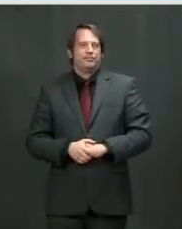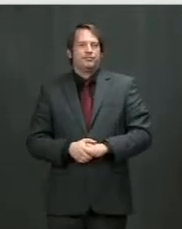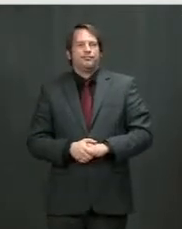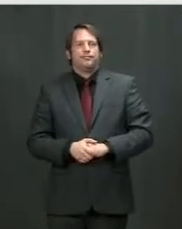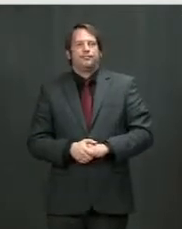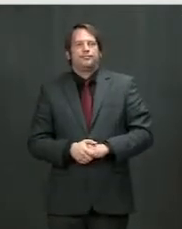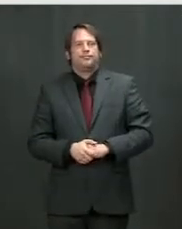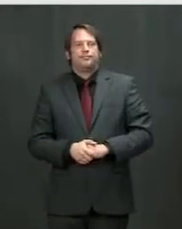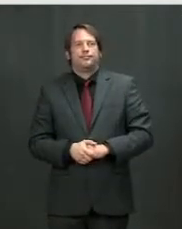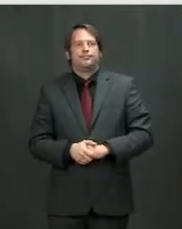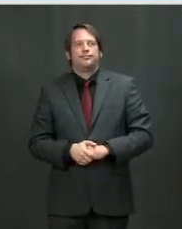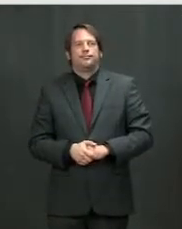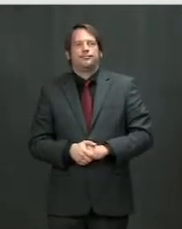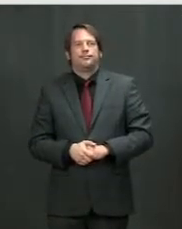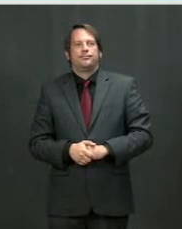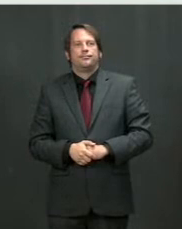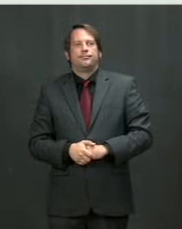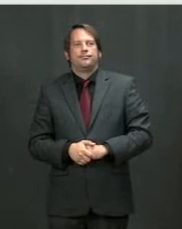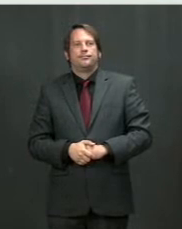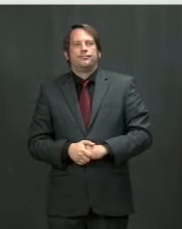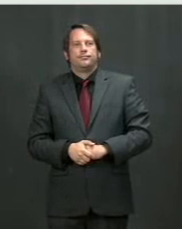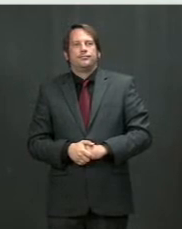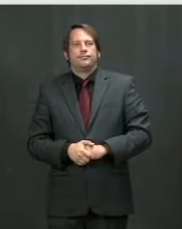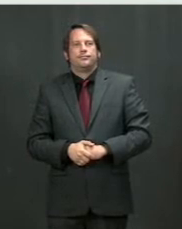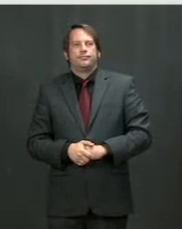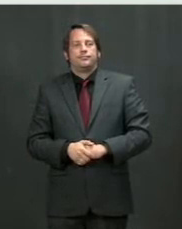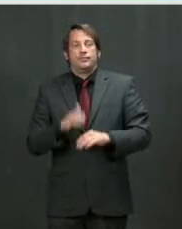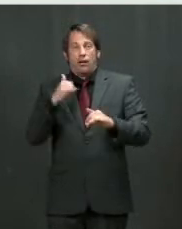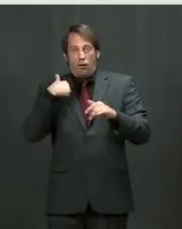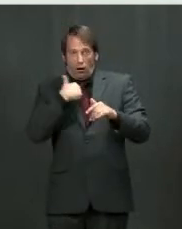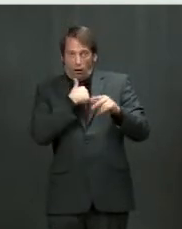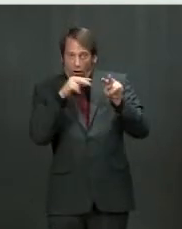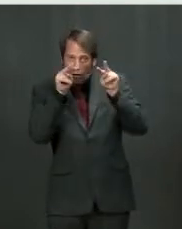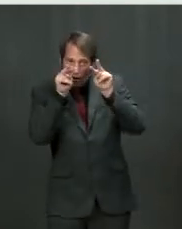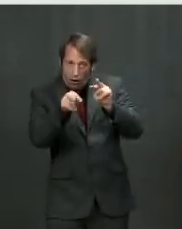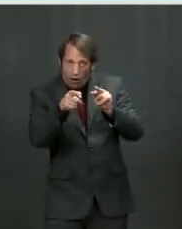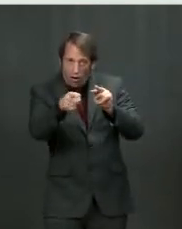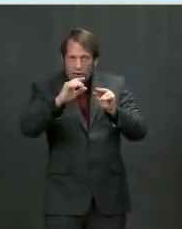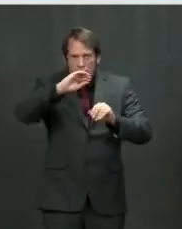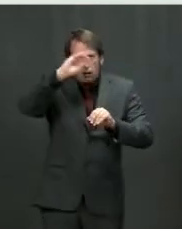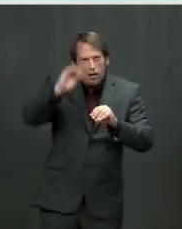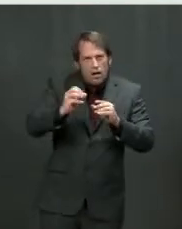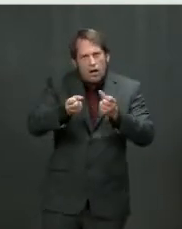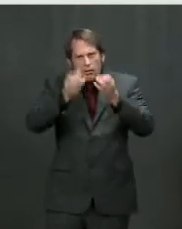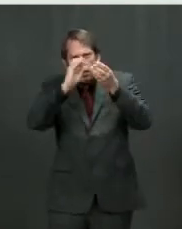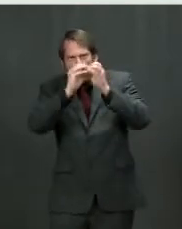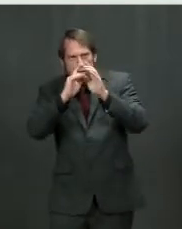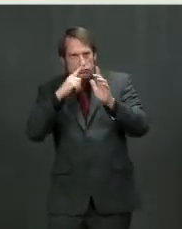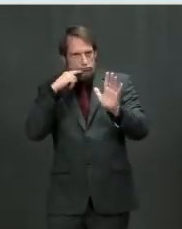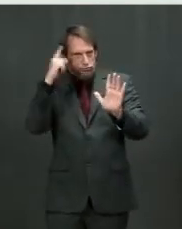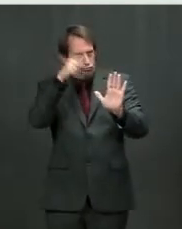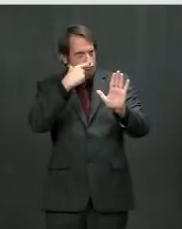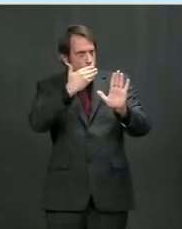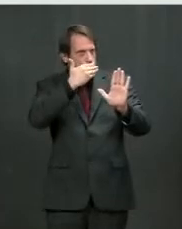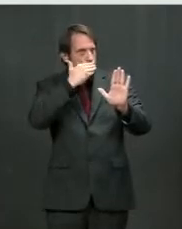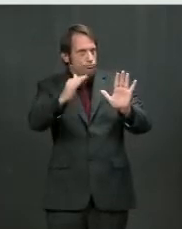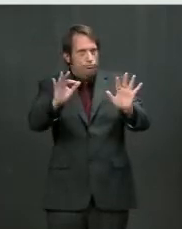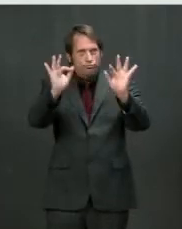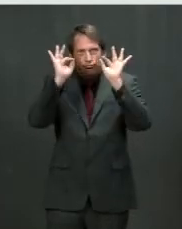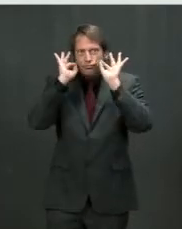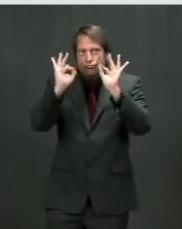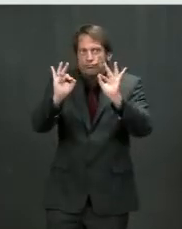rates of vaccination are incredible and so encouraging for all of us, trends are increasing in both case numbers